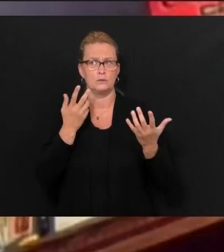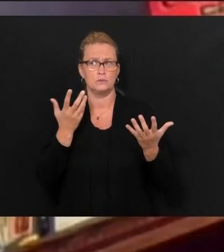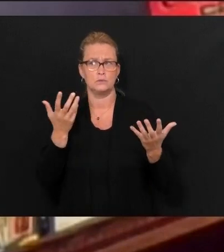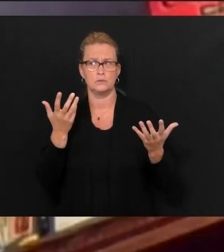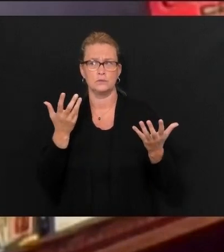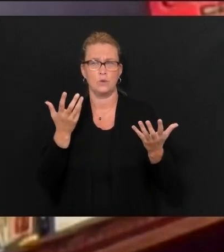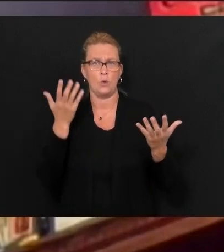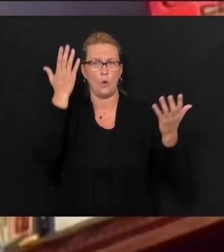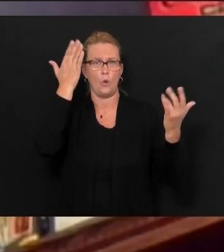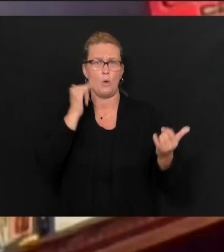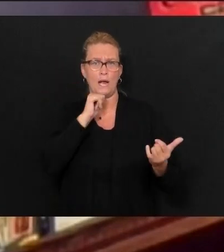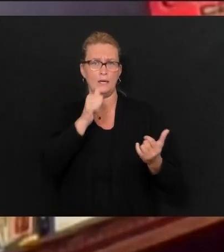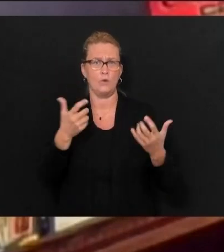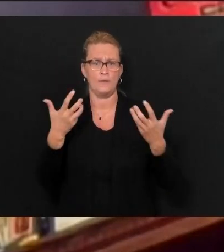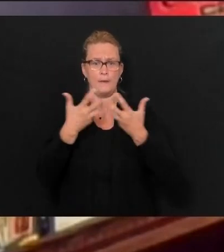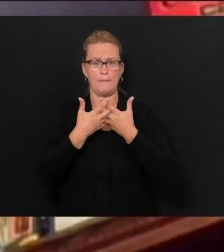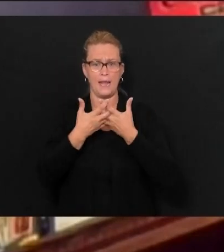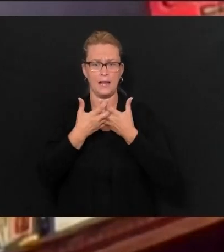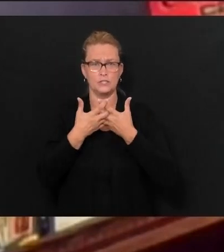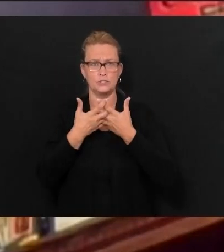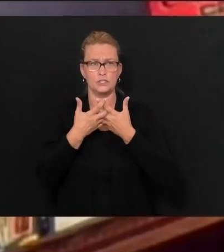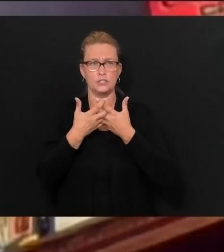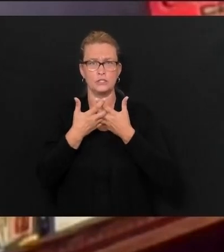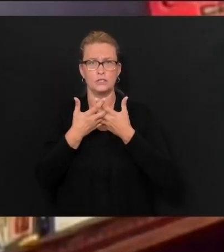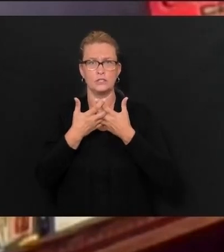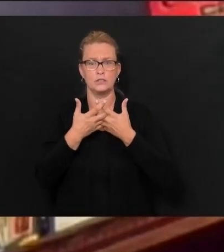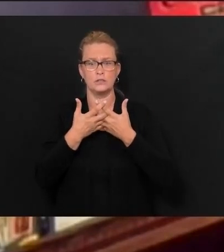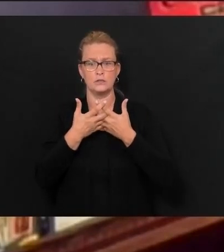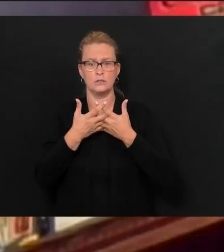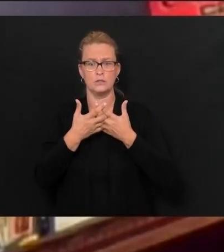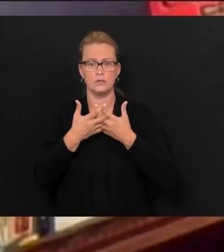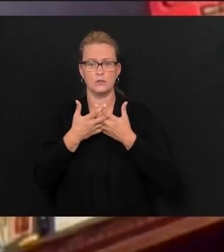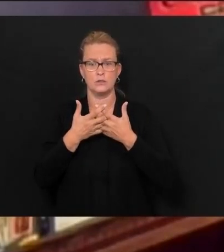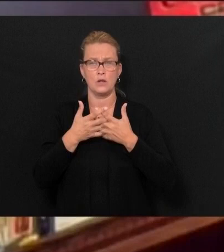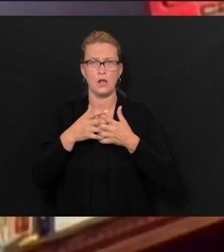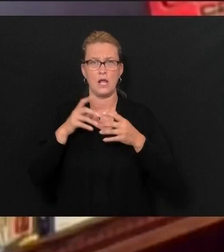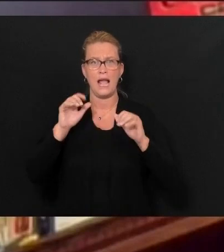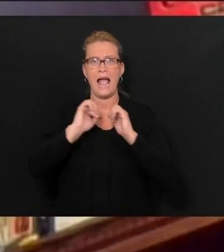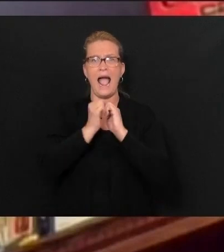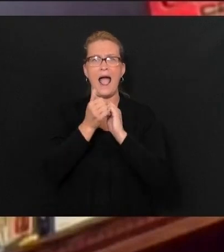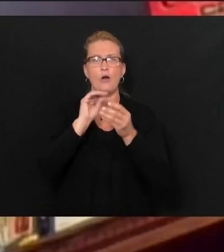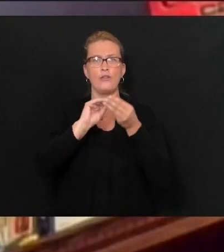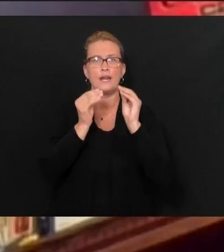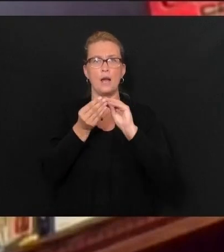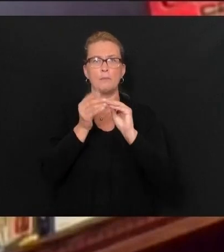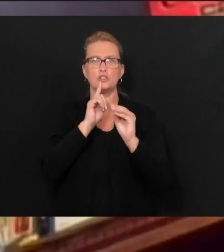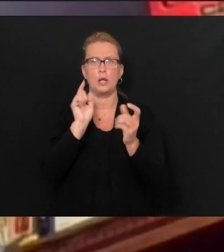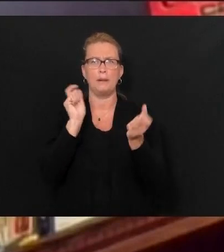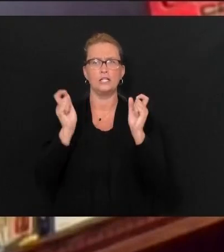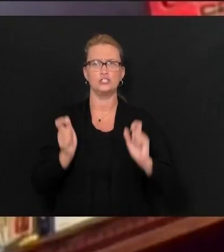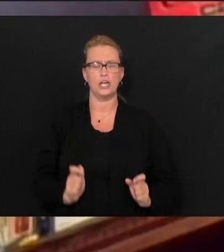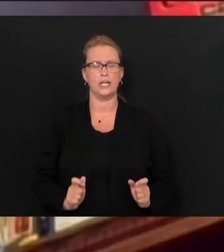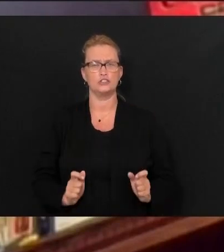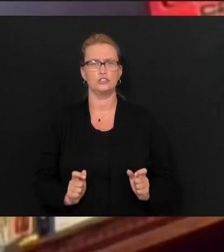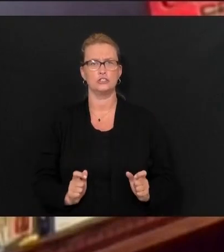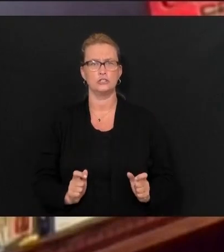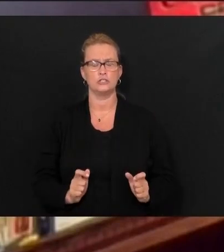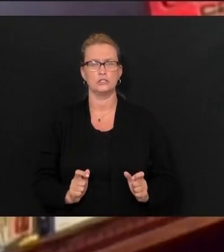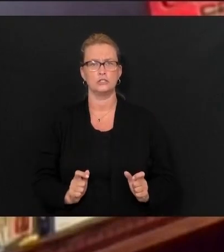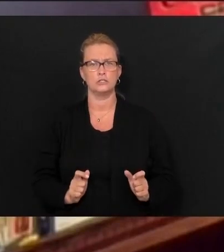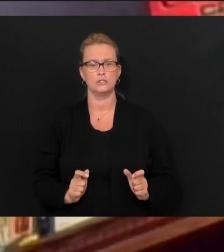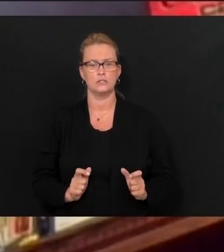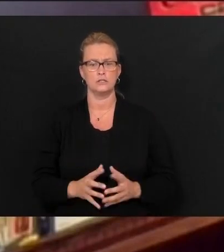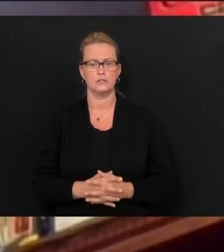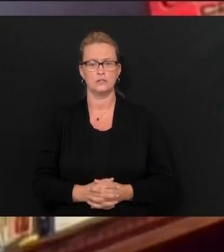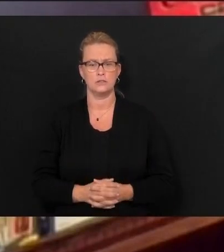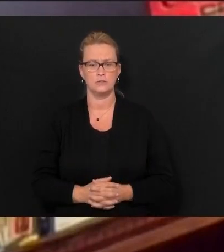Why don't they match? Are those colors and the numbers being manipulated in some way? That baffles them, and